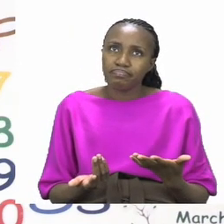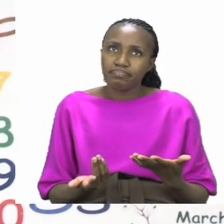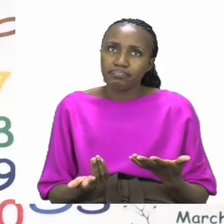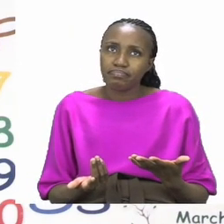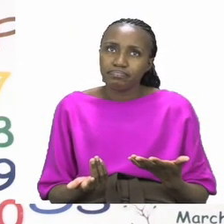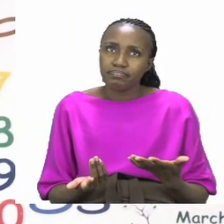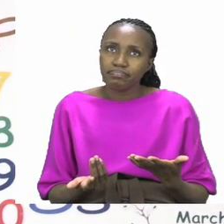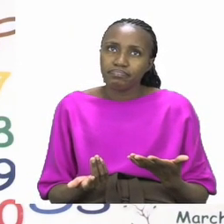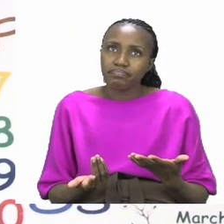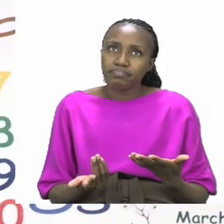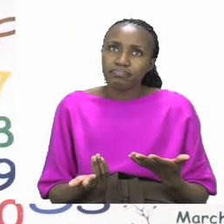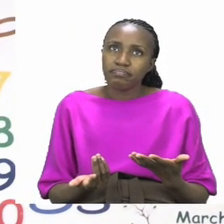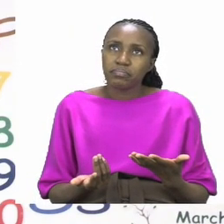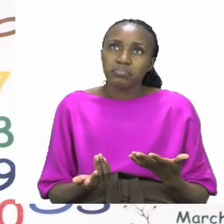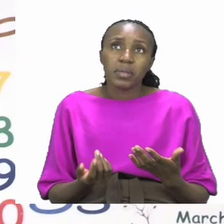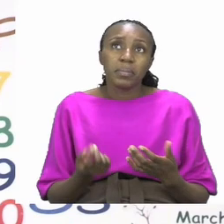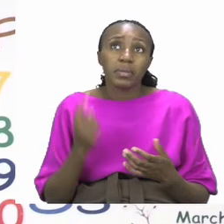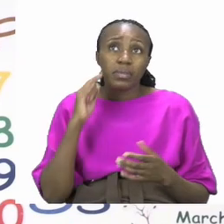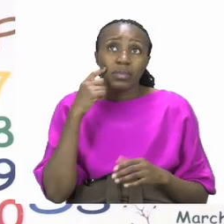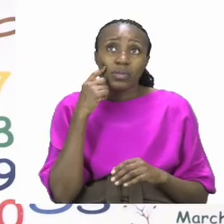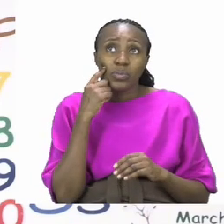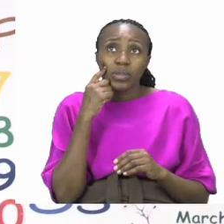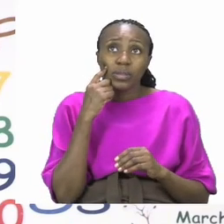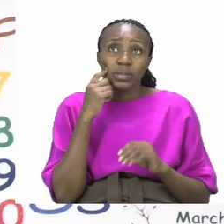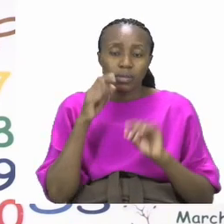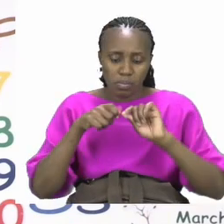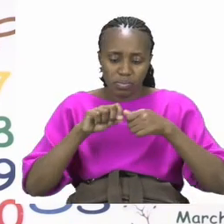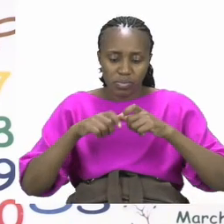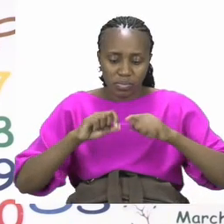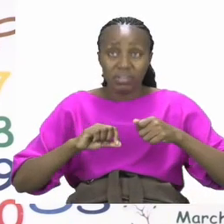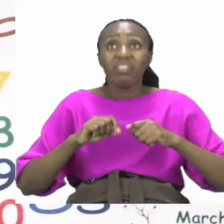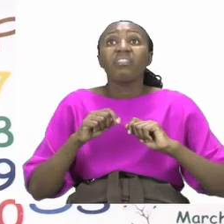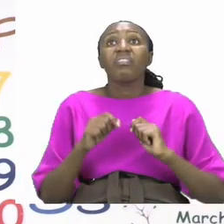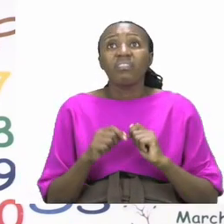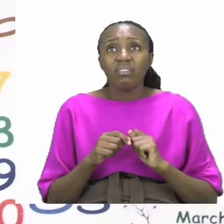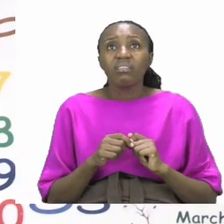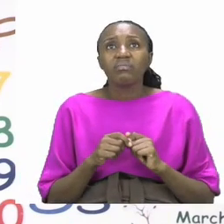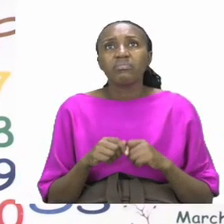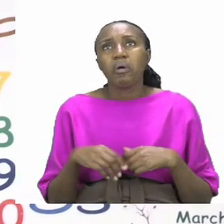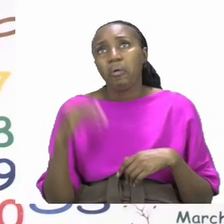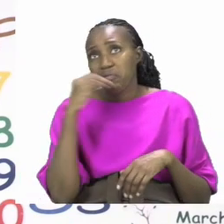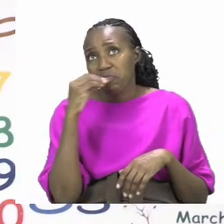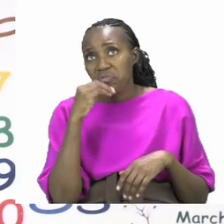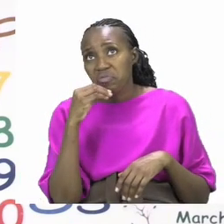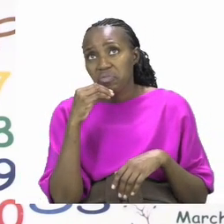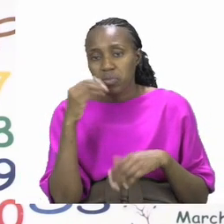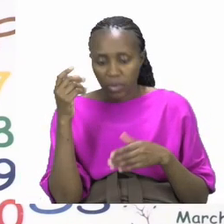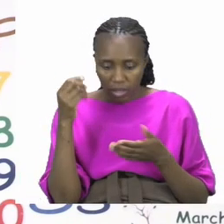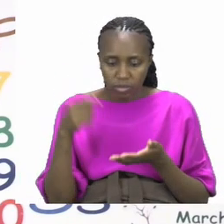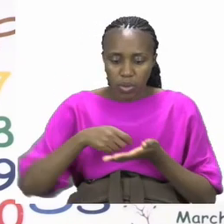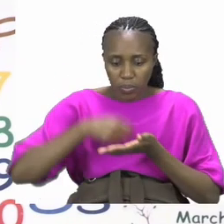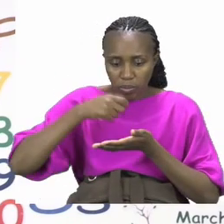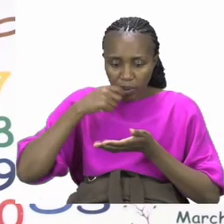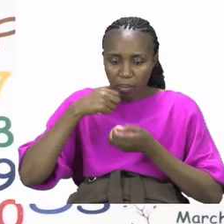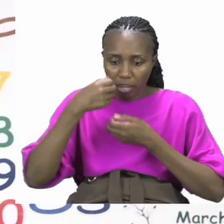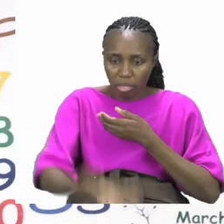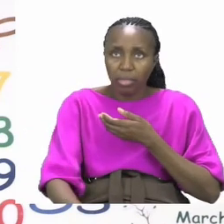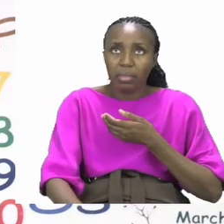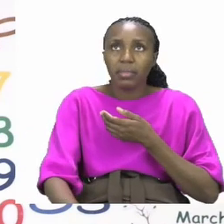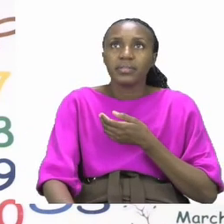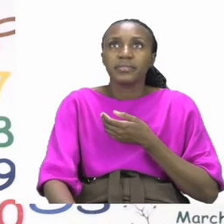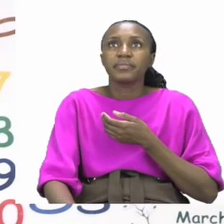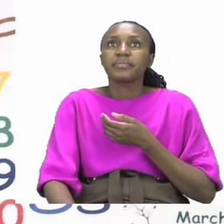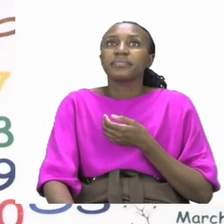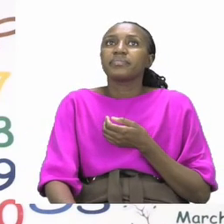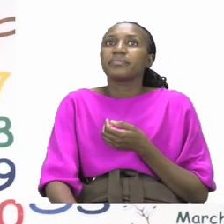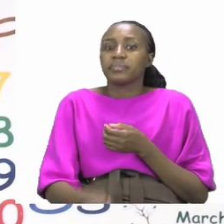Maybe it is a sweet wrapper. Maybe it is food that fell by mistake. So all of